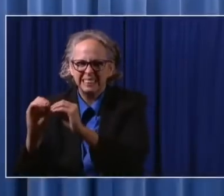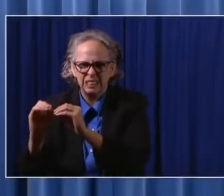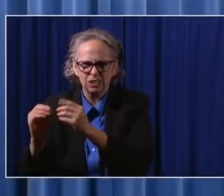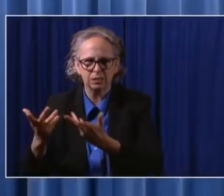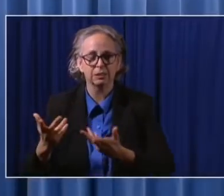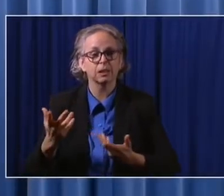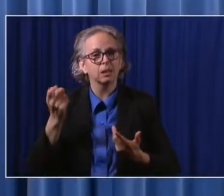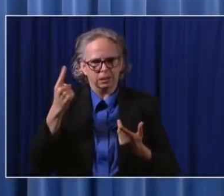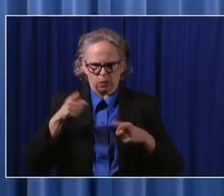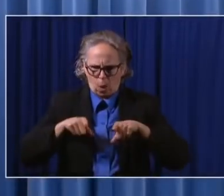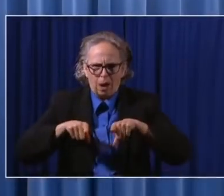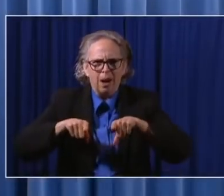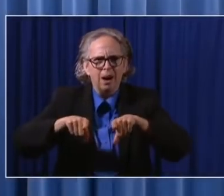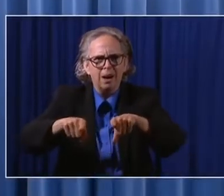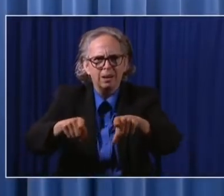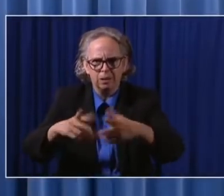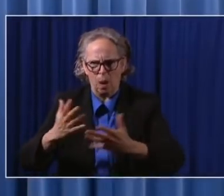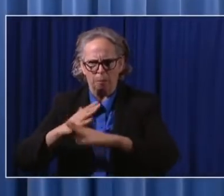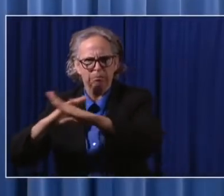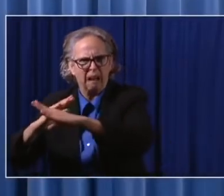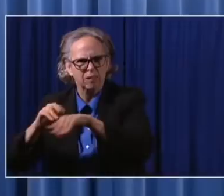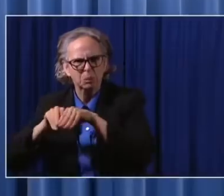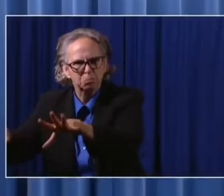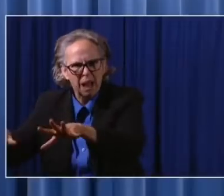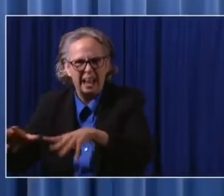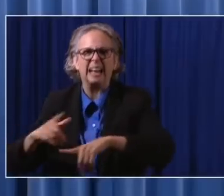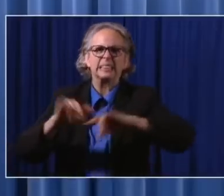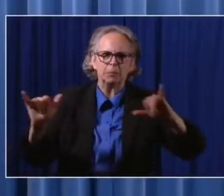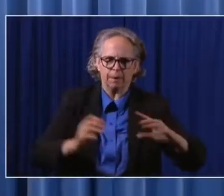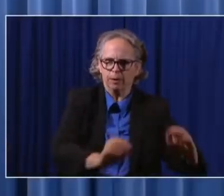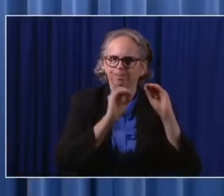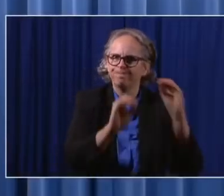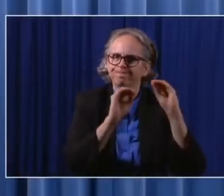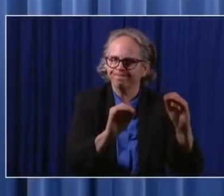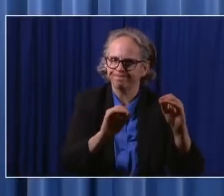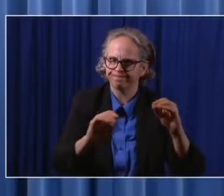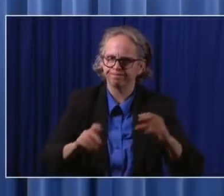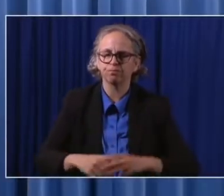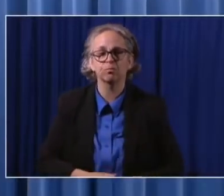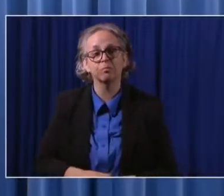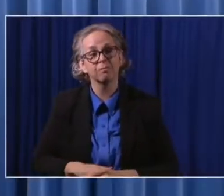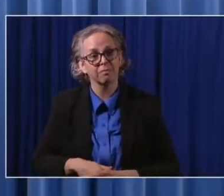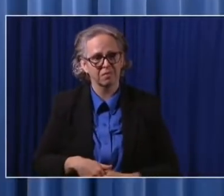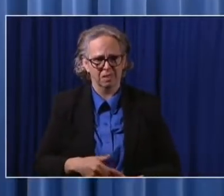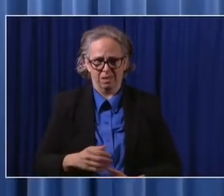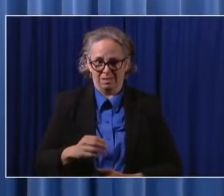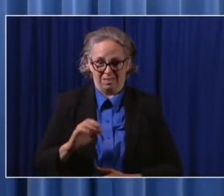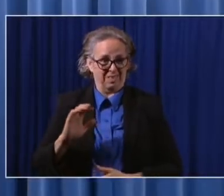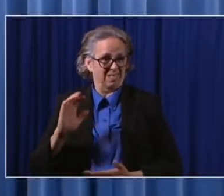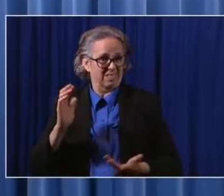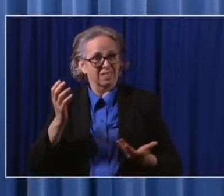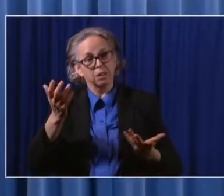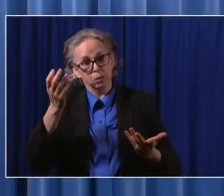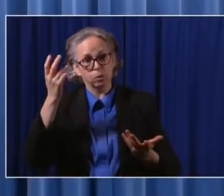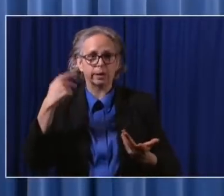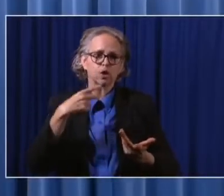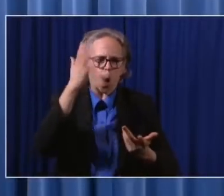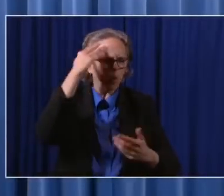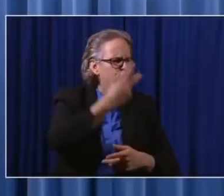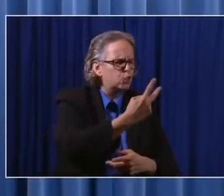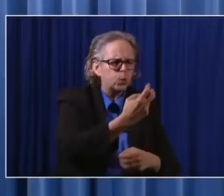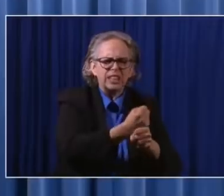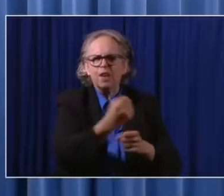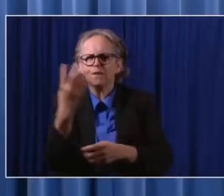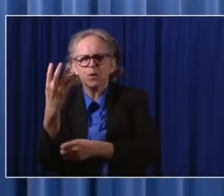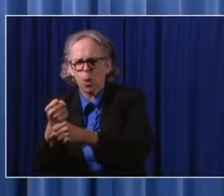Ohio's 2-year and 4-year colleges and universities are unique communities of students, faculty, staff, and